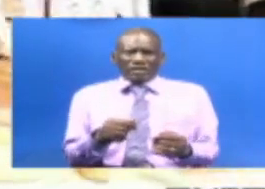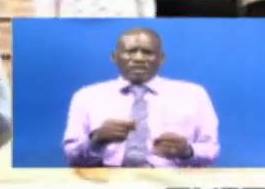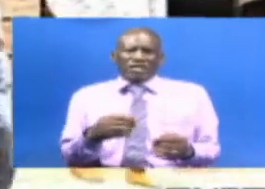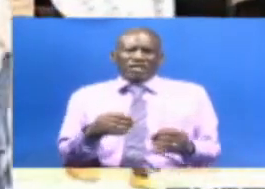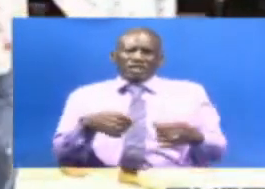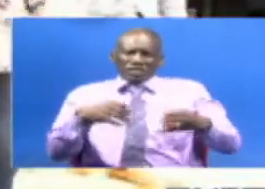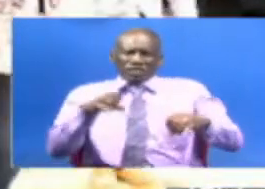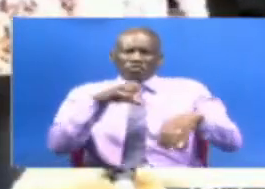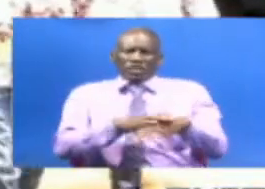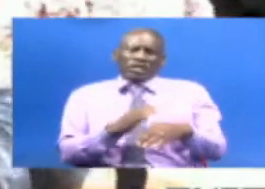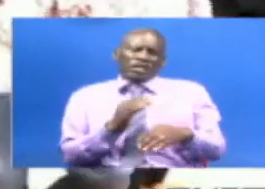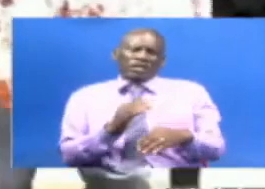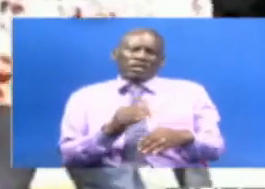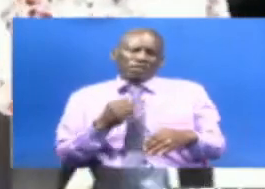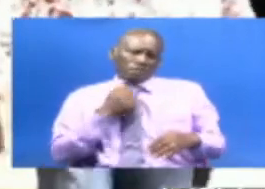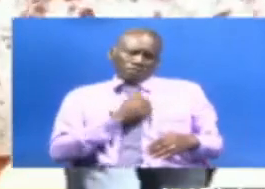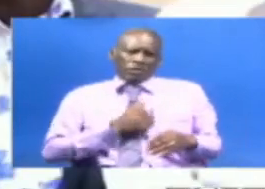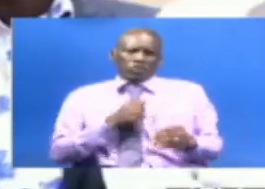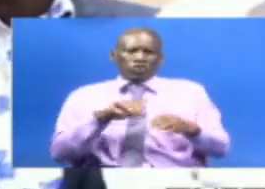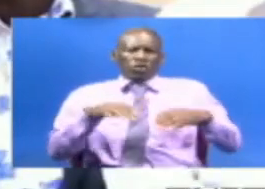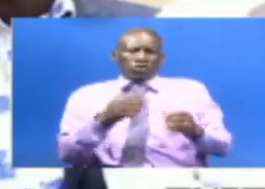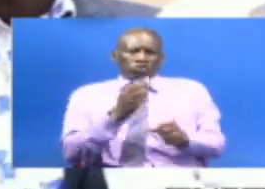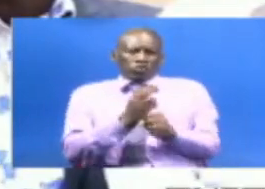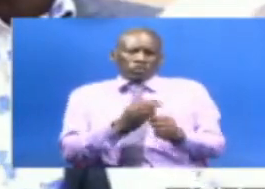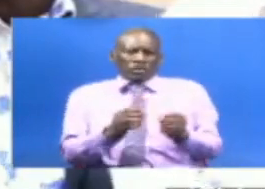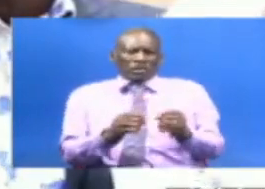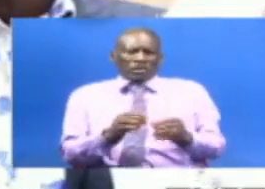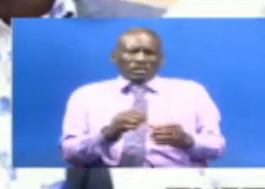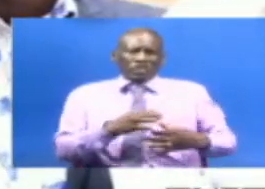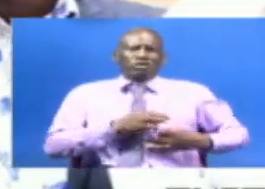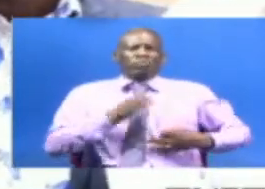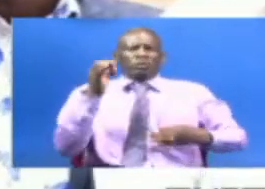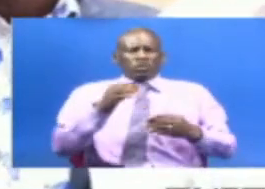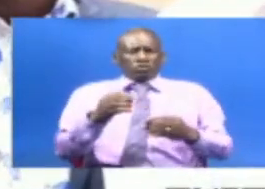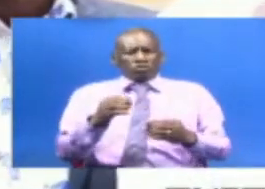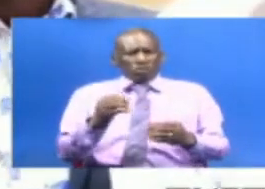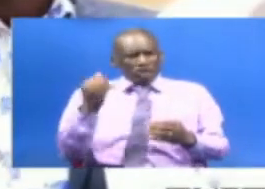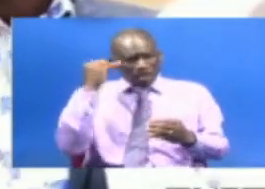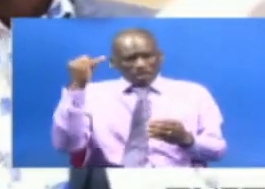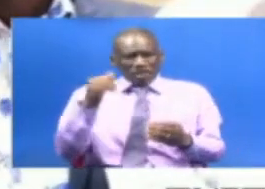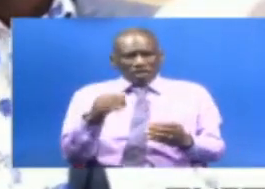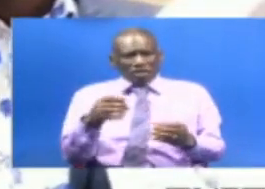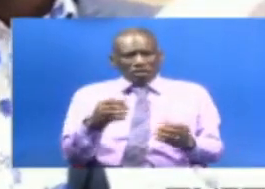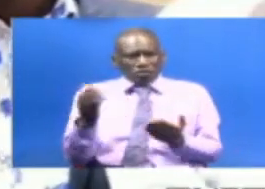and using the gender card or spiritual narratives to whip up emotions.